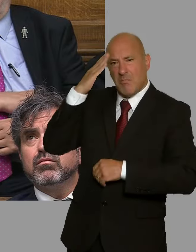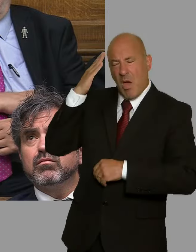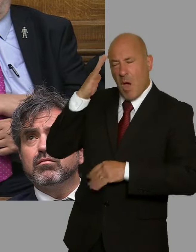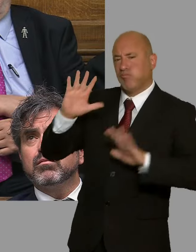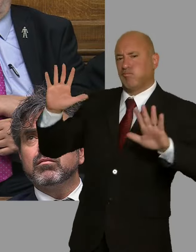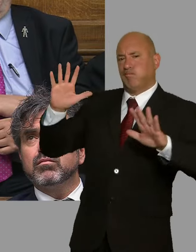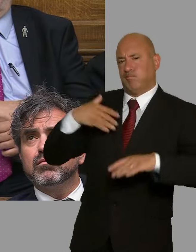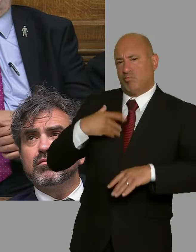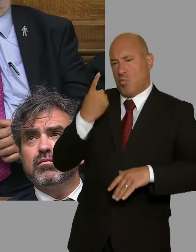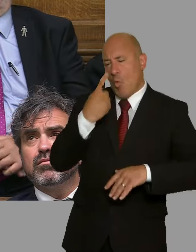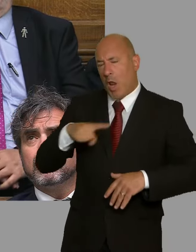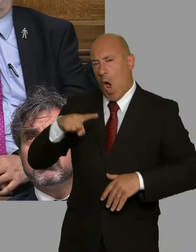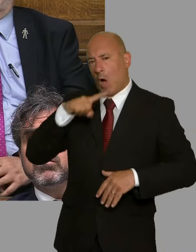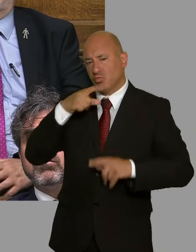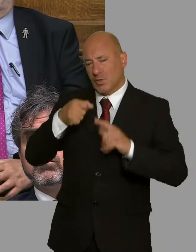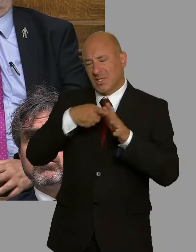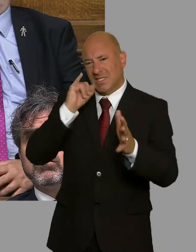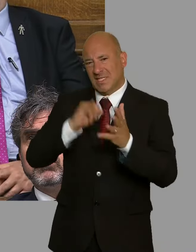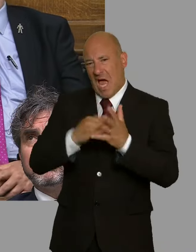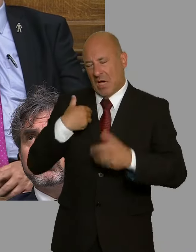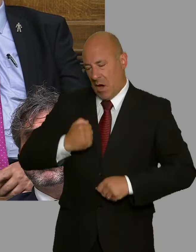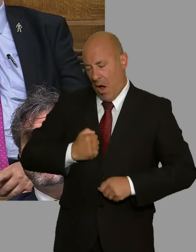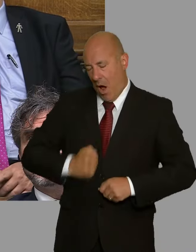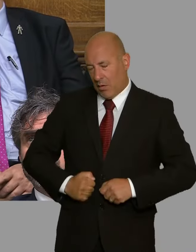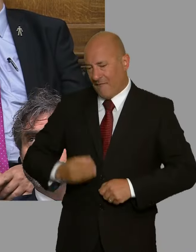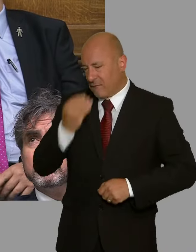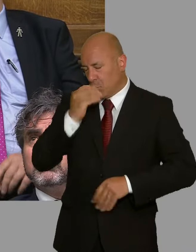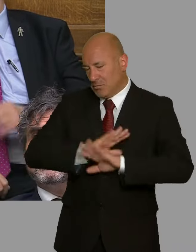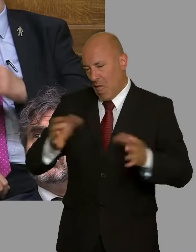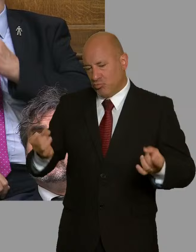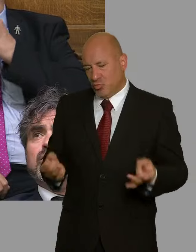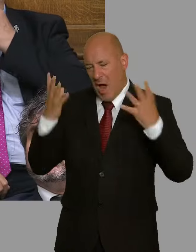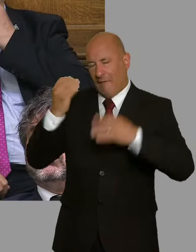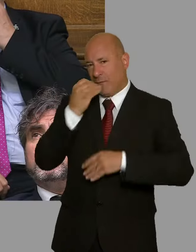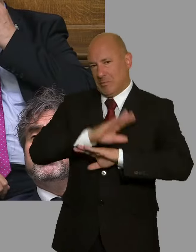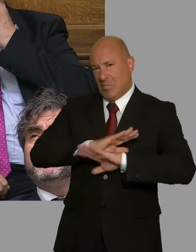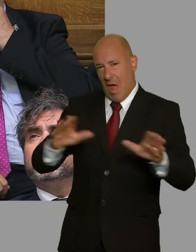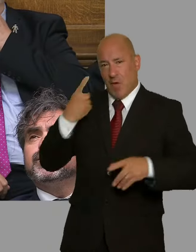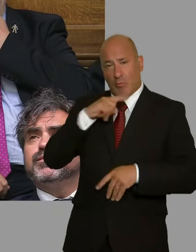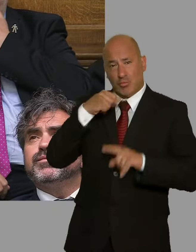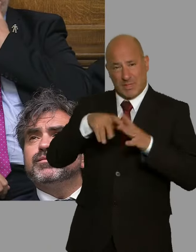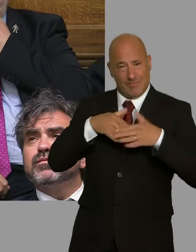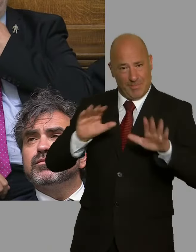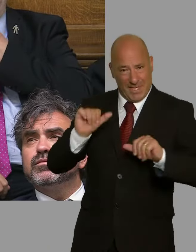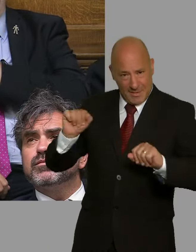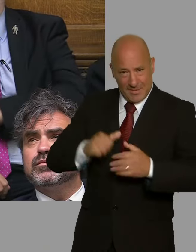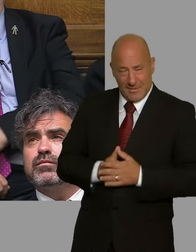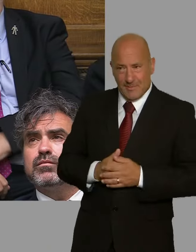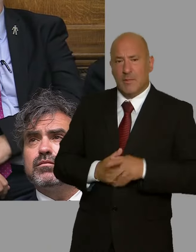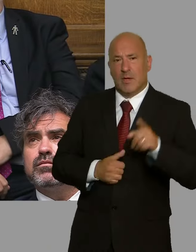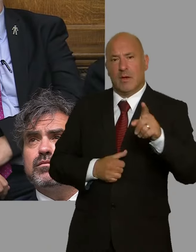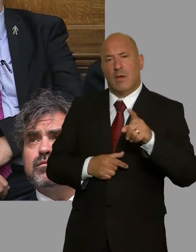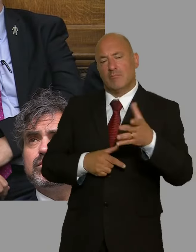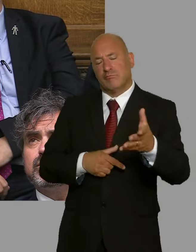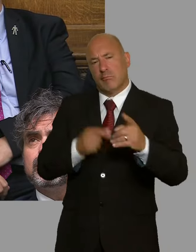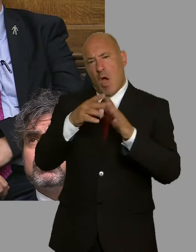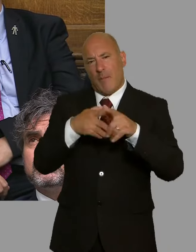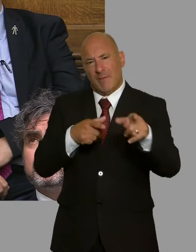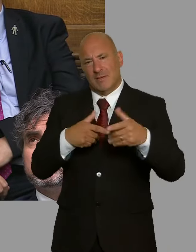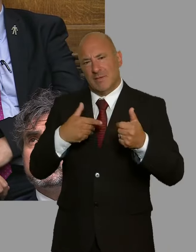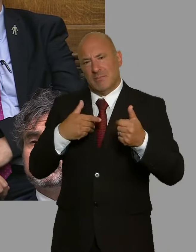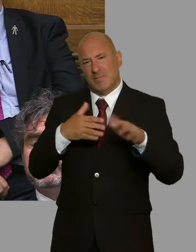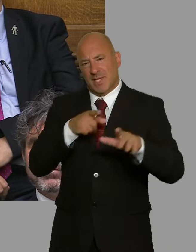to secure Alaa's release. But unfortunately, months on now, and Alaa remains in prison, and Layla this week has started her